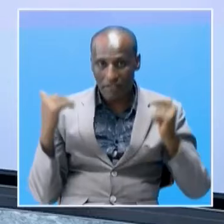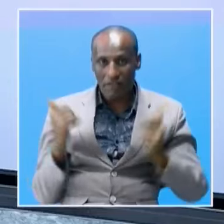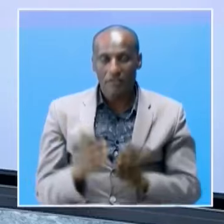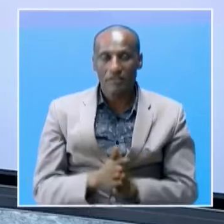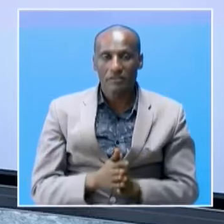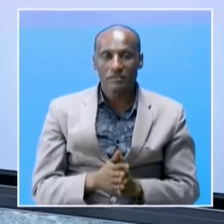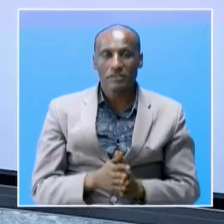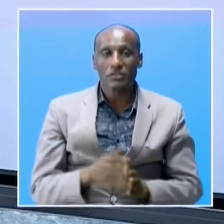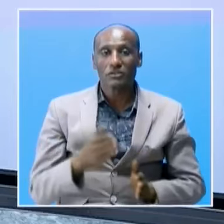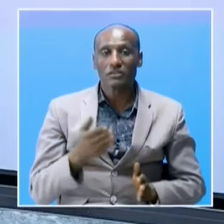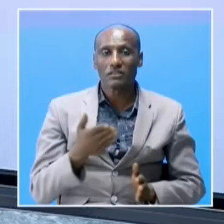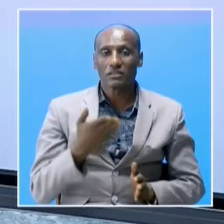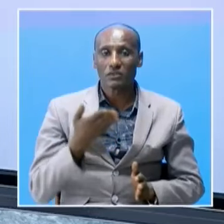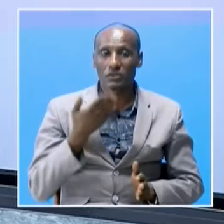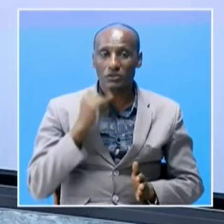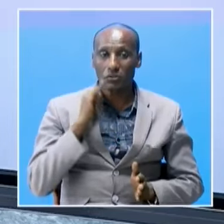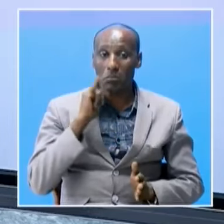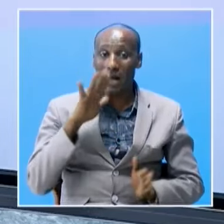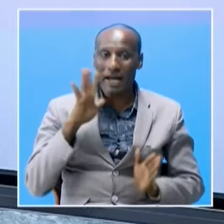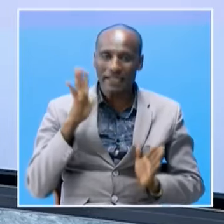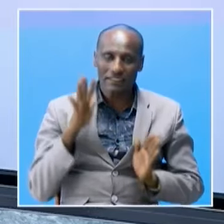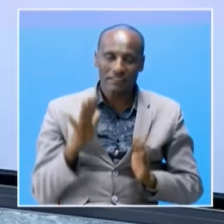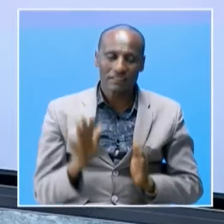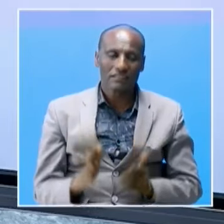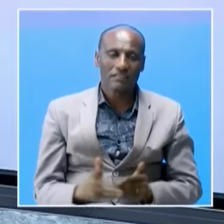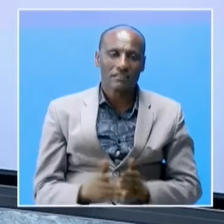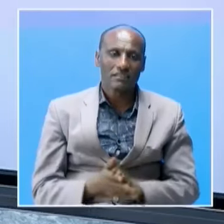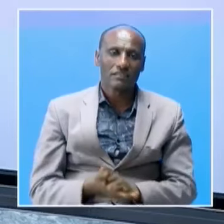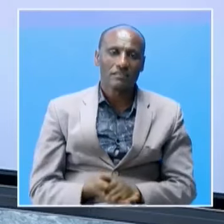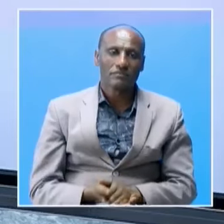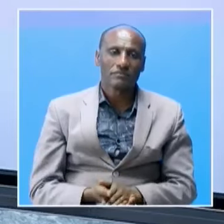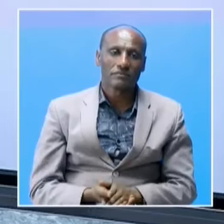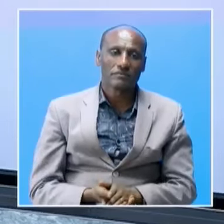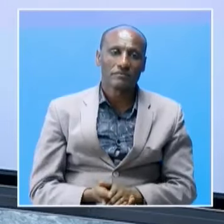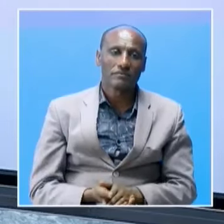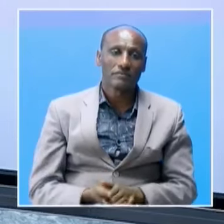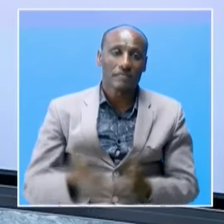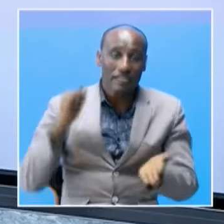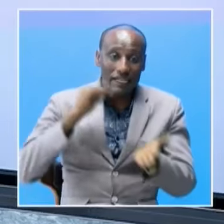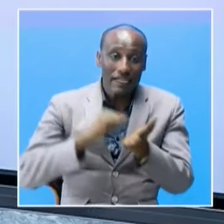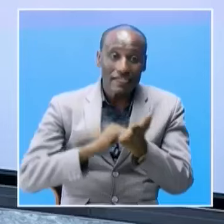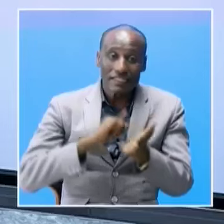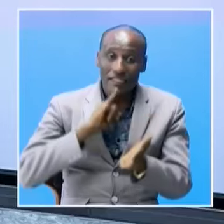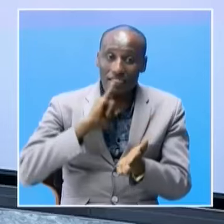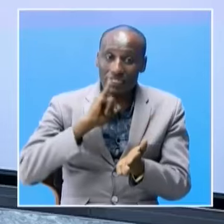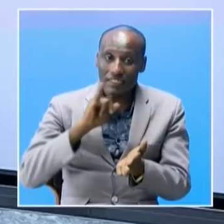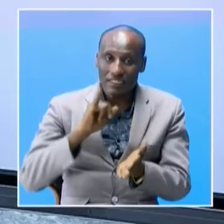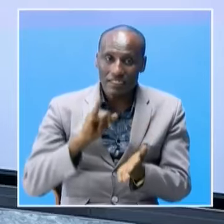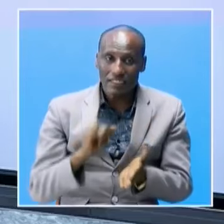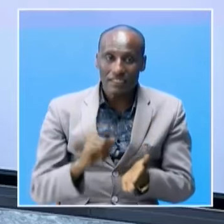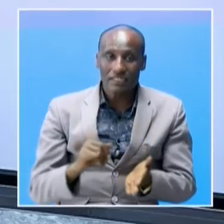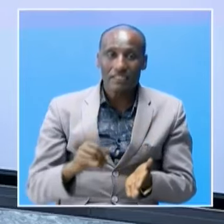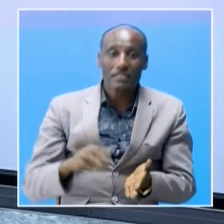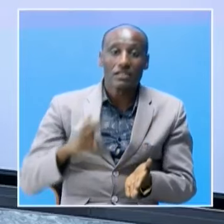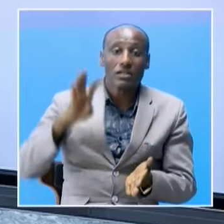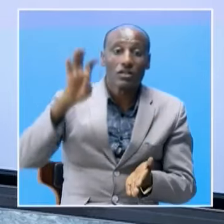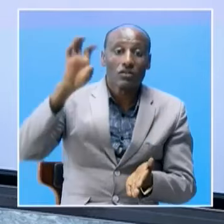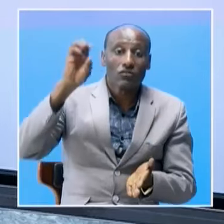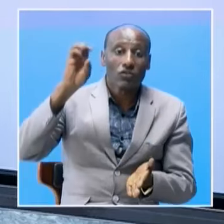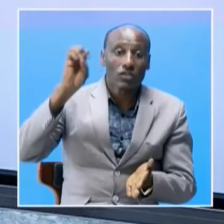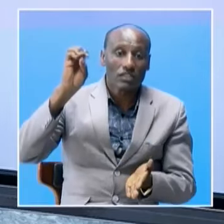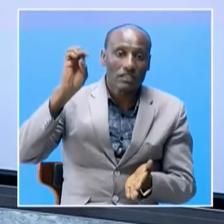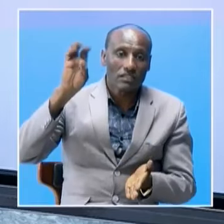might in your sentence to express possibility, it is 40% possibility,